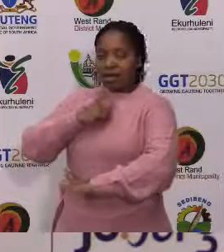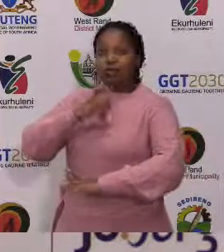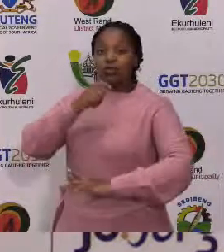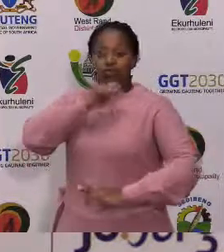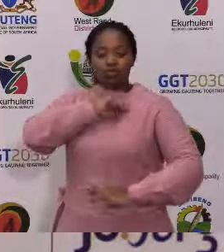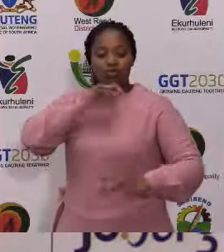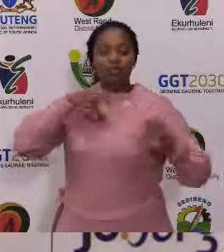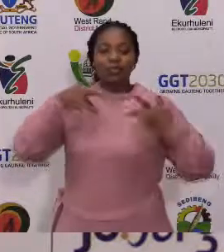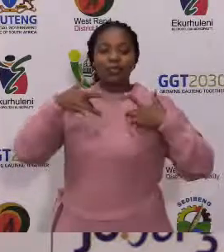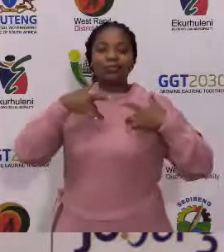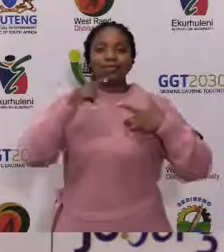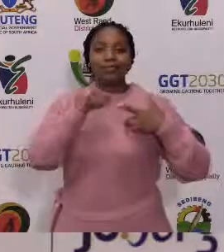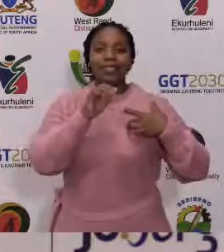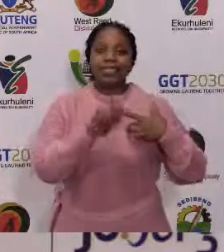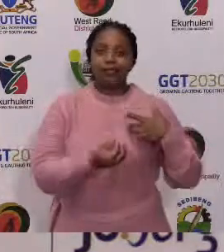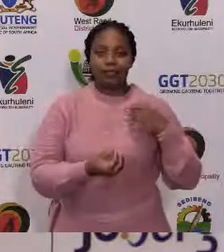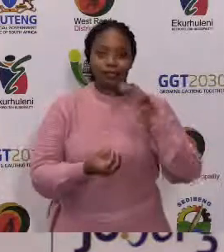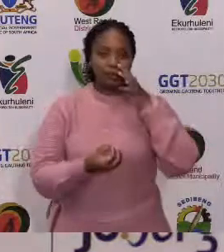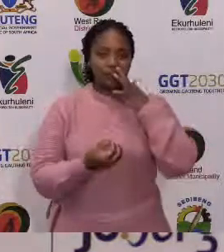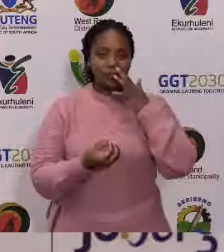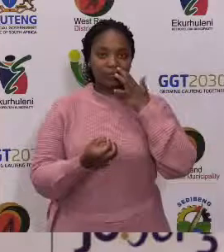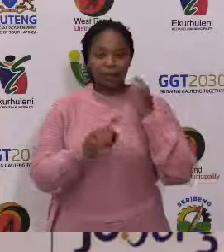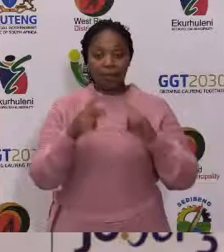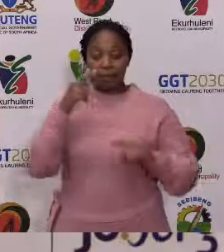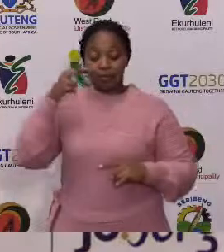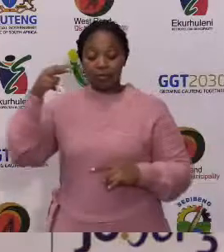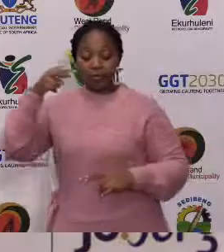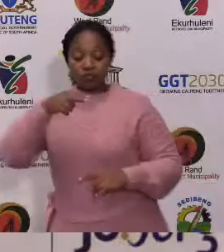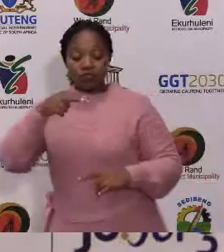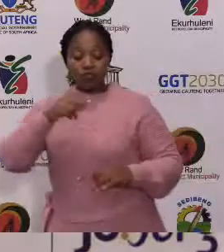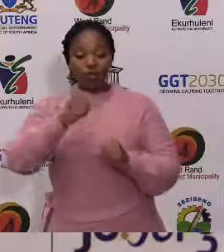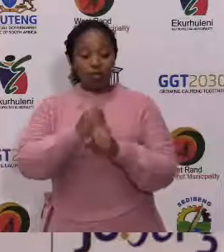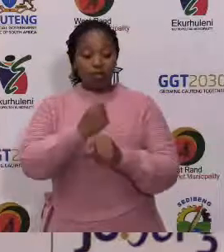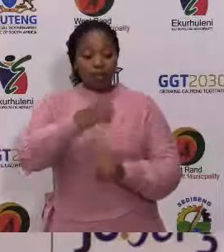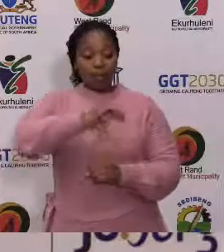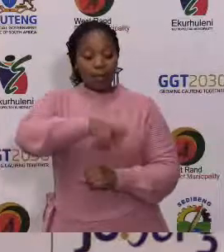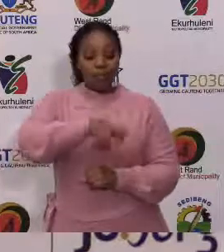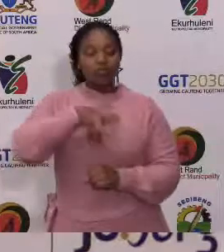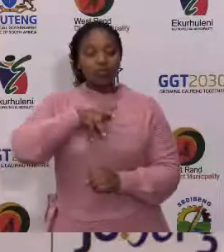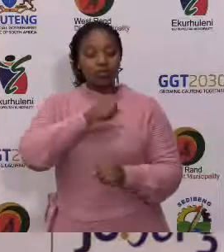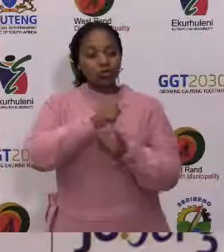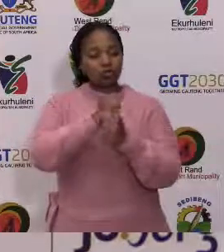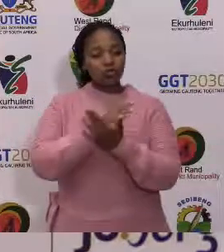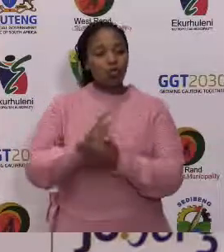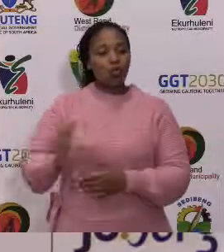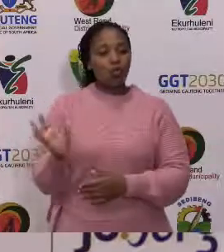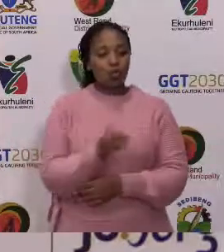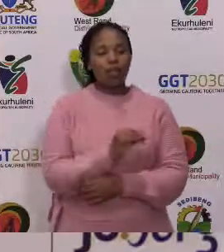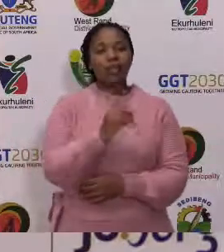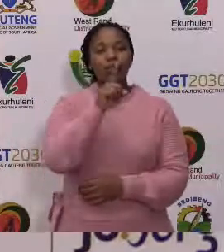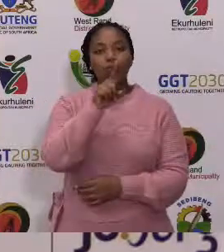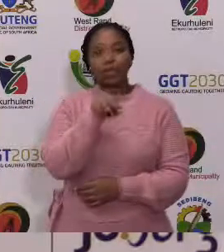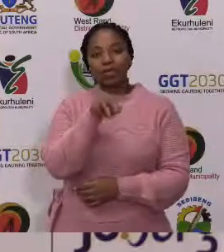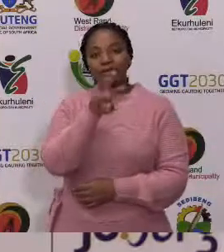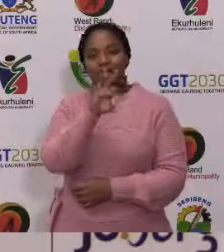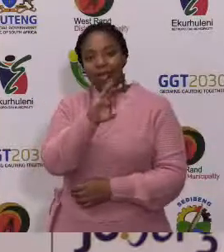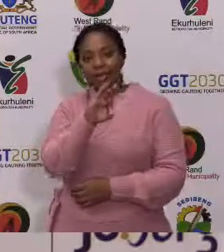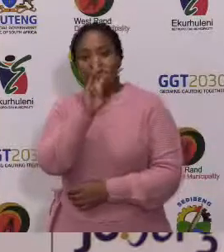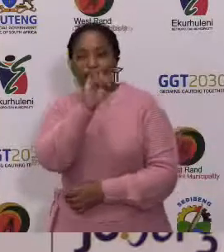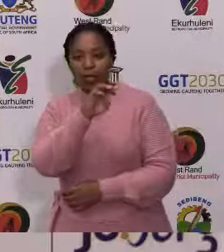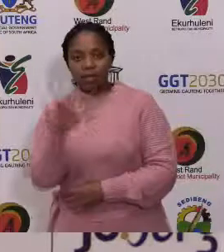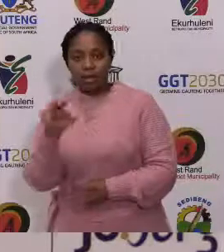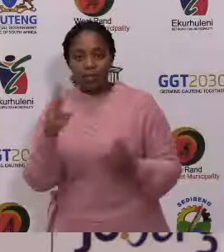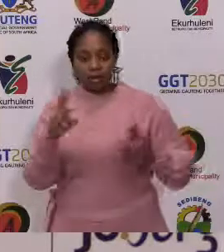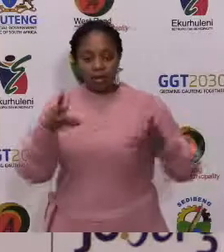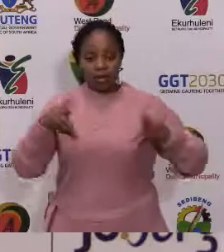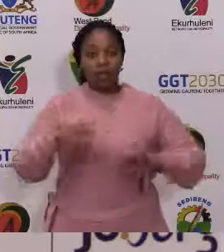now. But from the point of view of the province, we want to register all the 1.3 million people. We